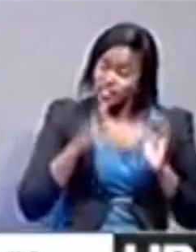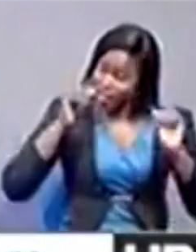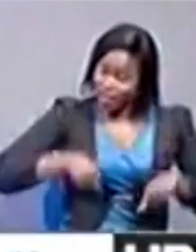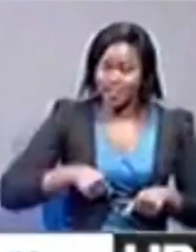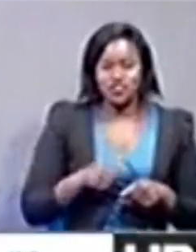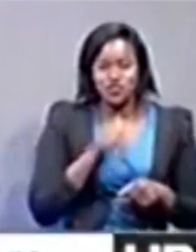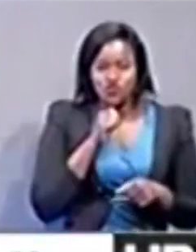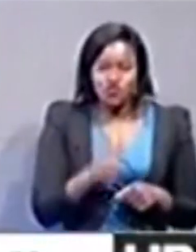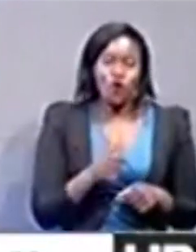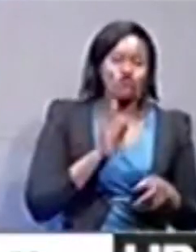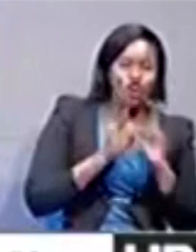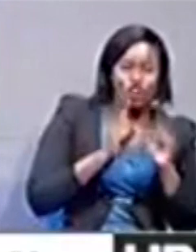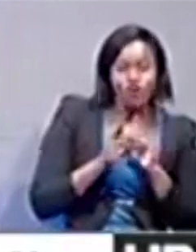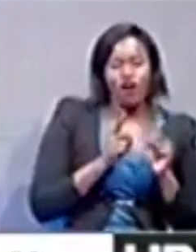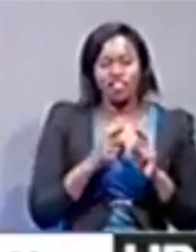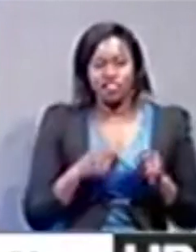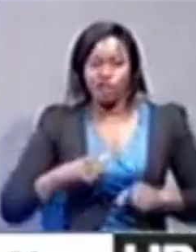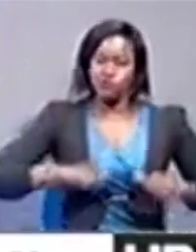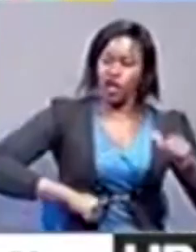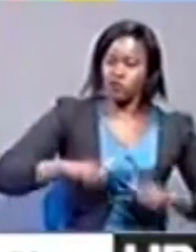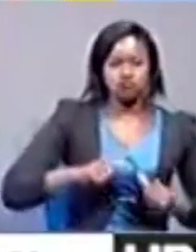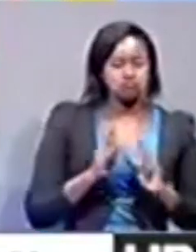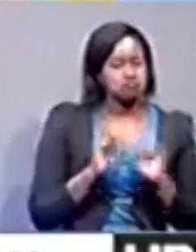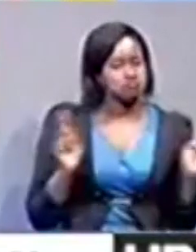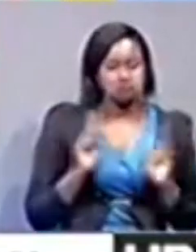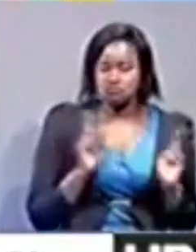not by talking, not by boasting, not by